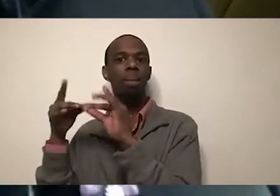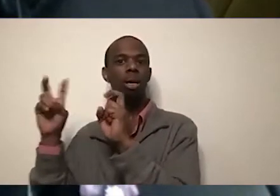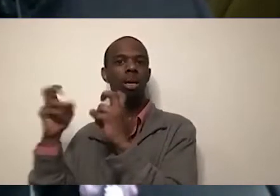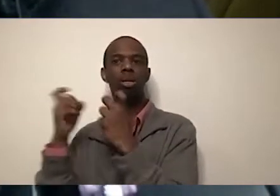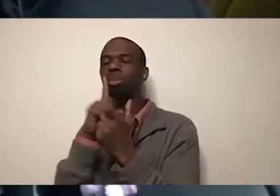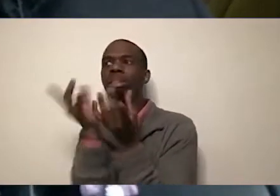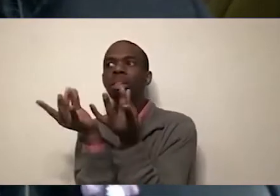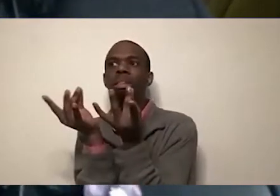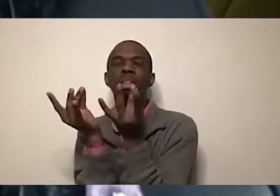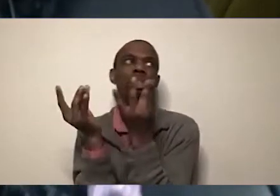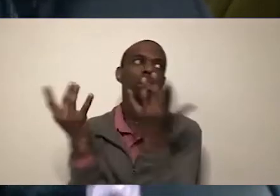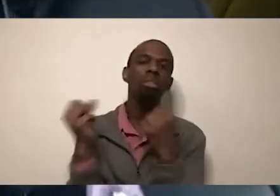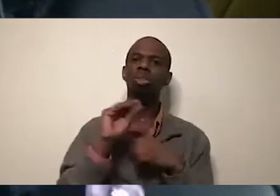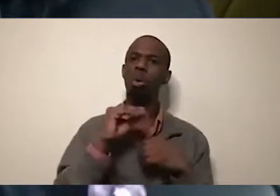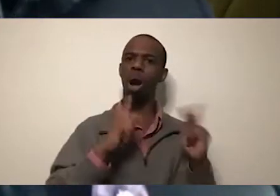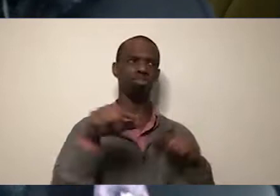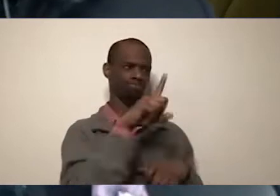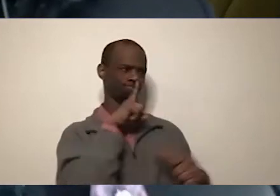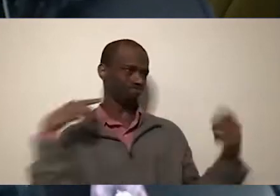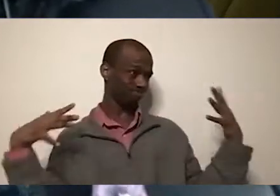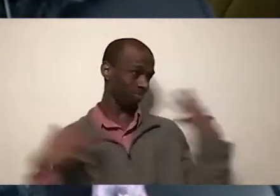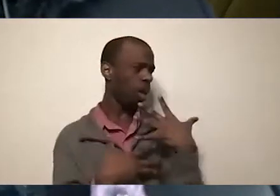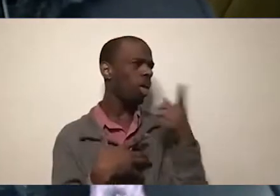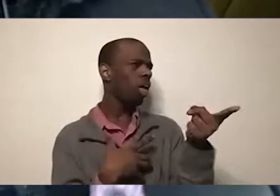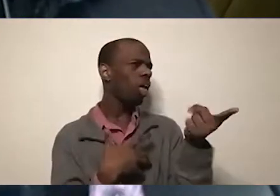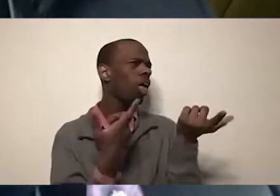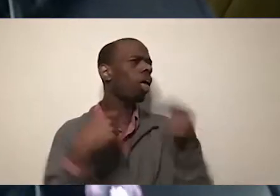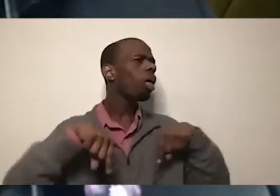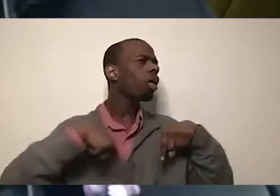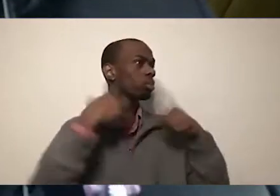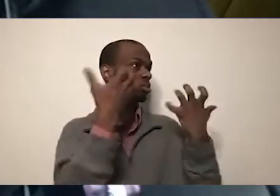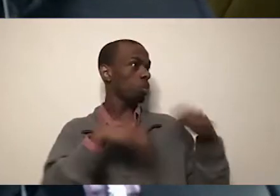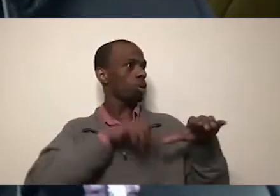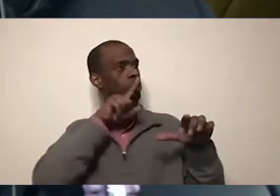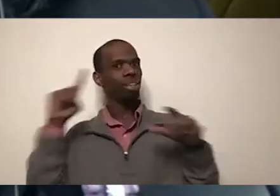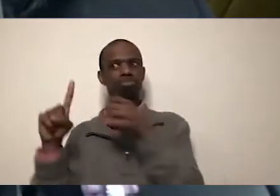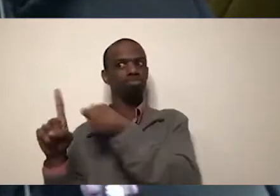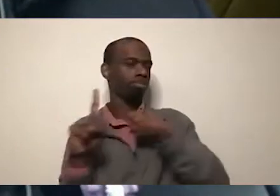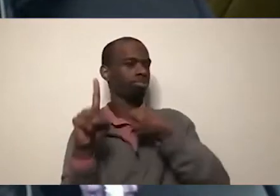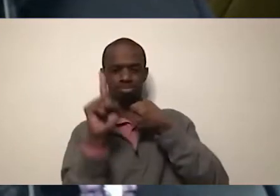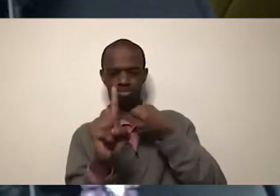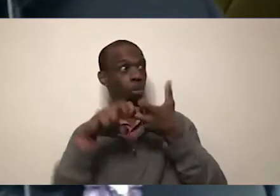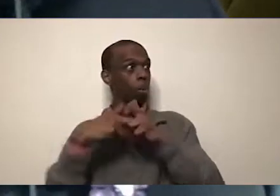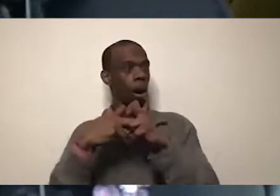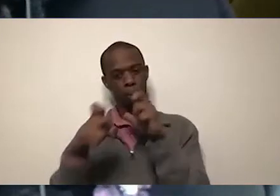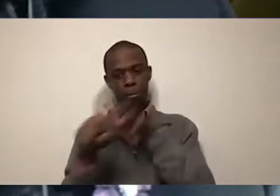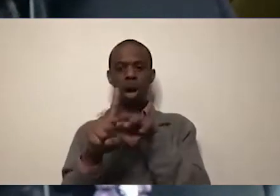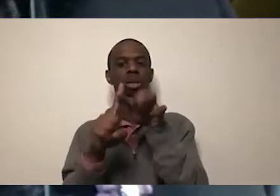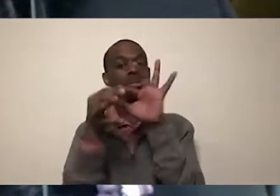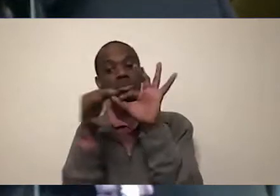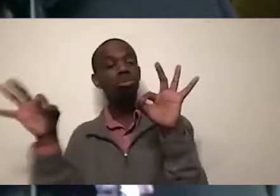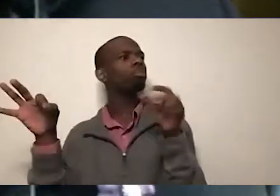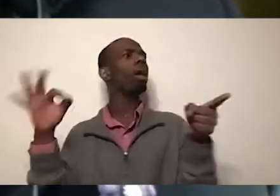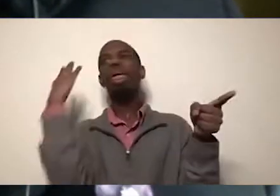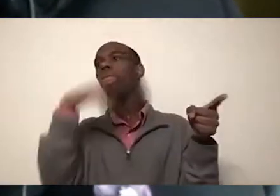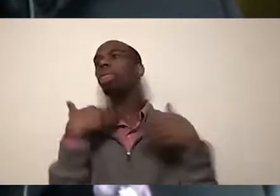and politicians and academics talking to each other, but all too often, they're excluding the voice of the people who are